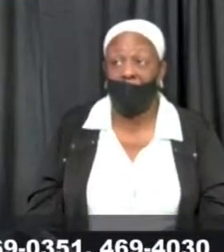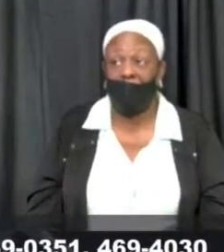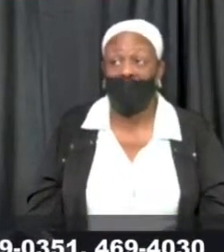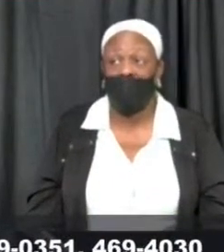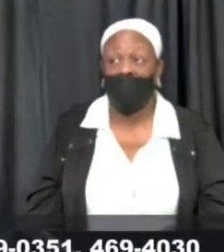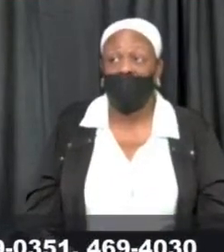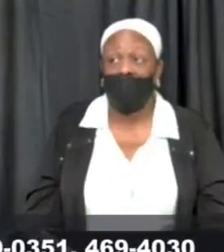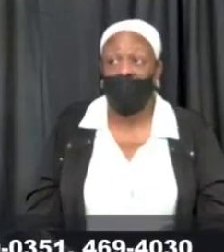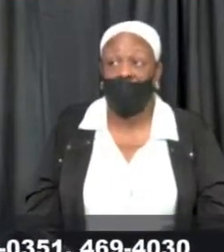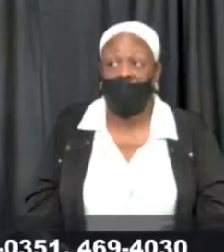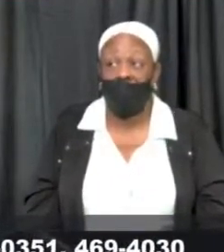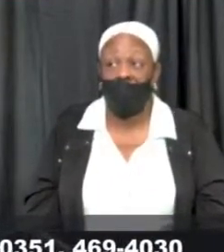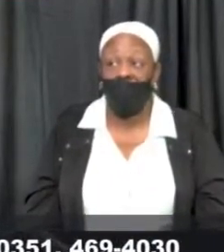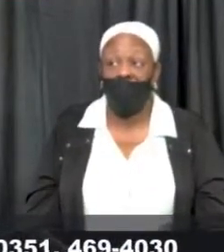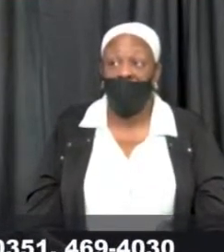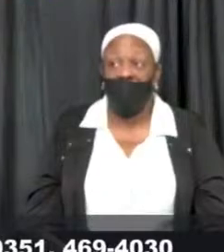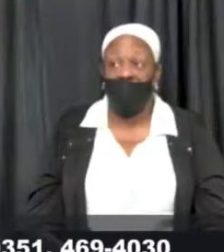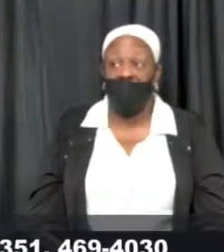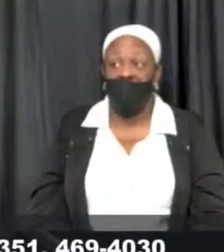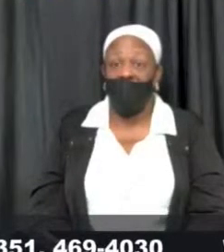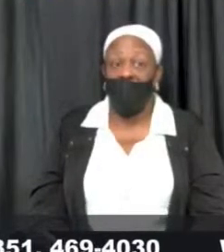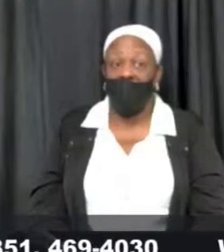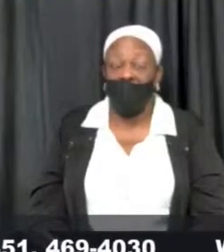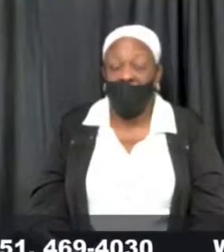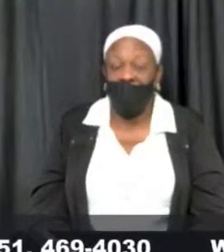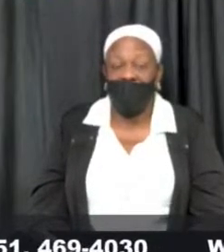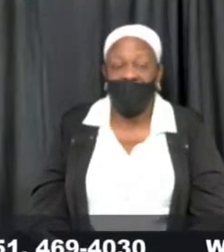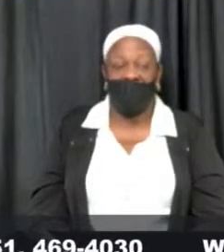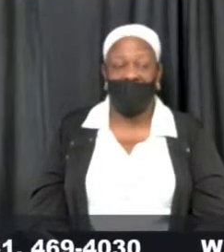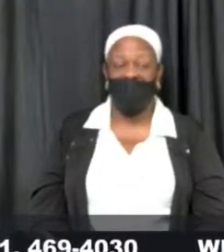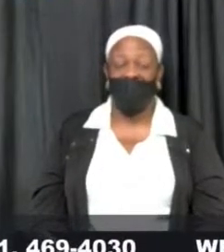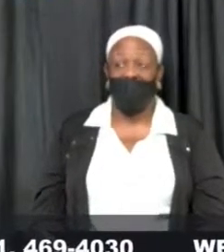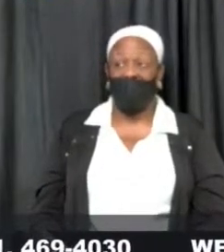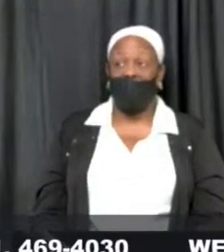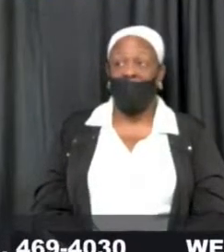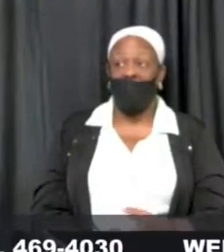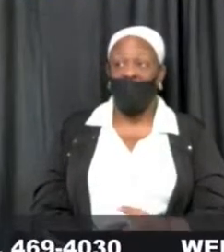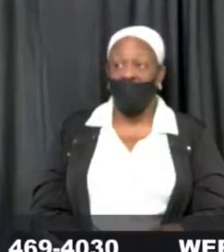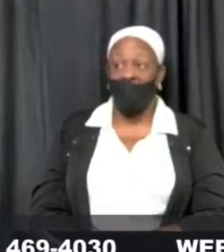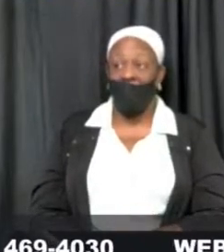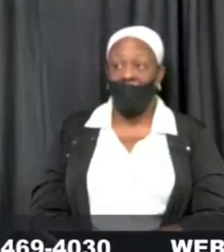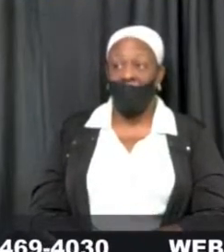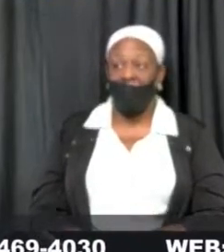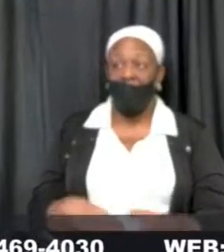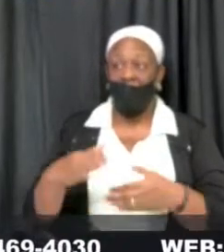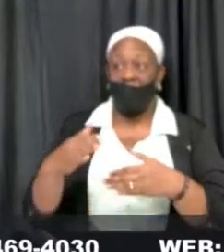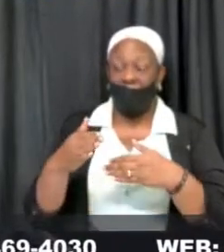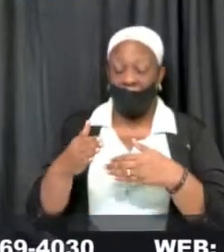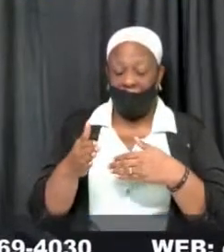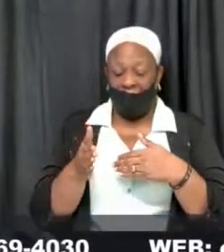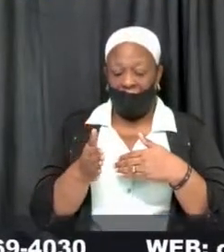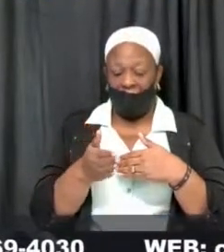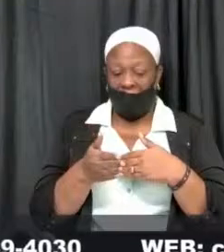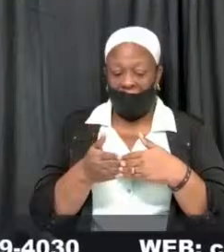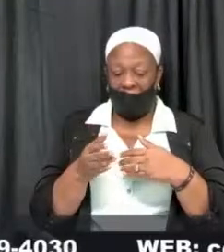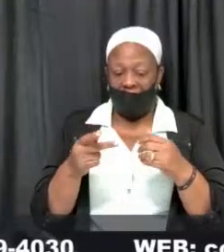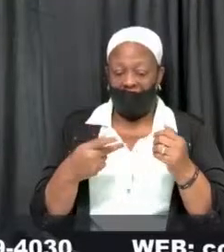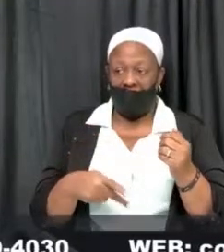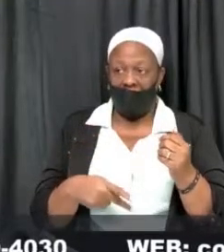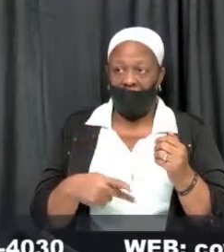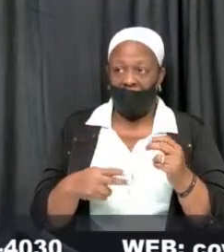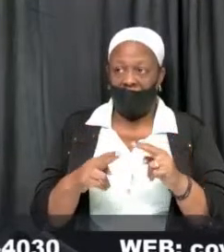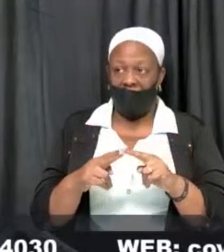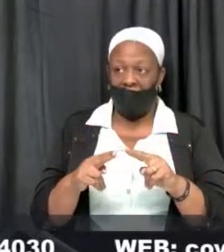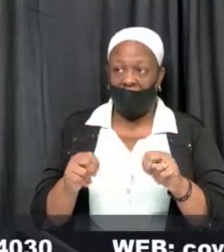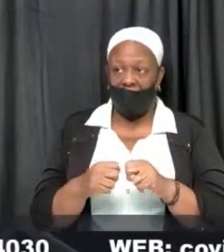approximately 63 kilometers northwest of St. Kitts and Nevis, 66 kilometers